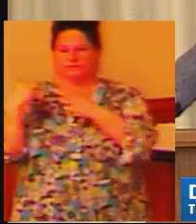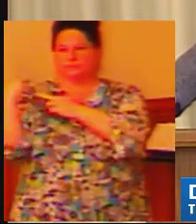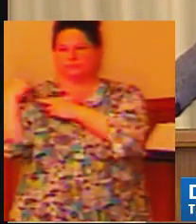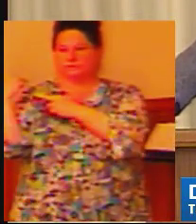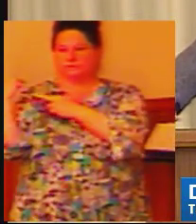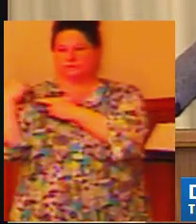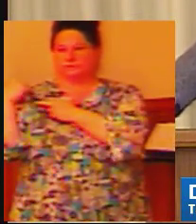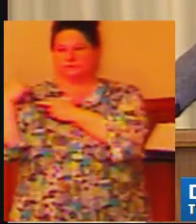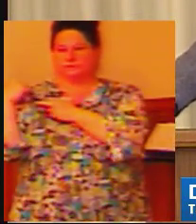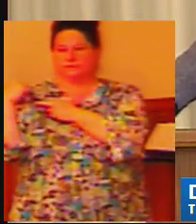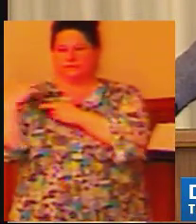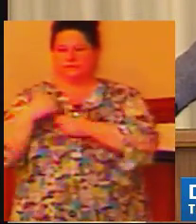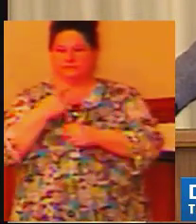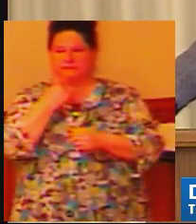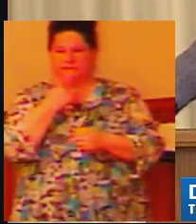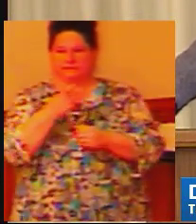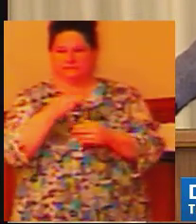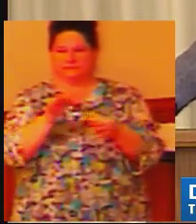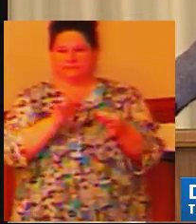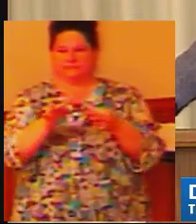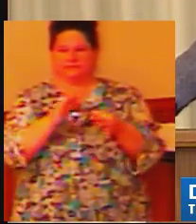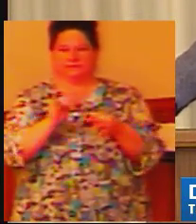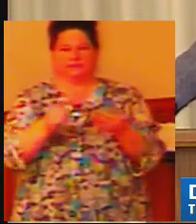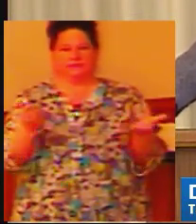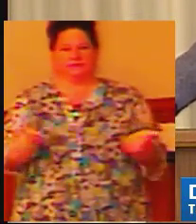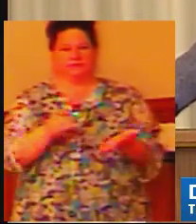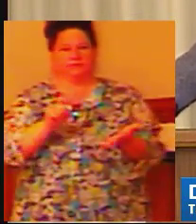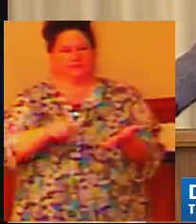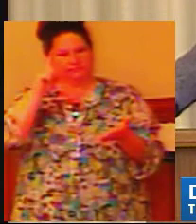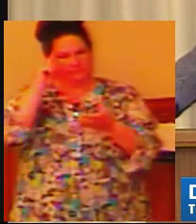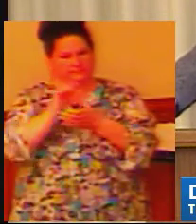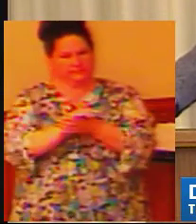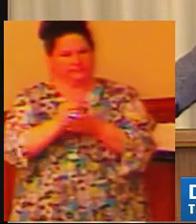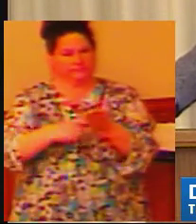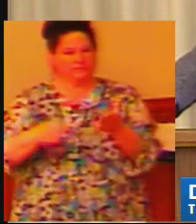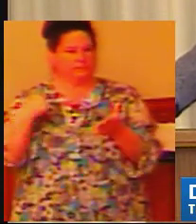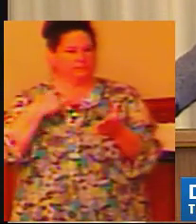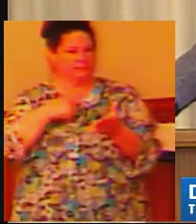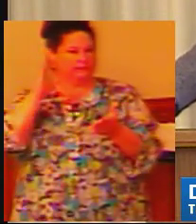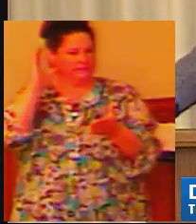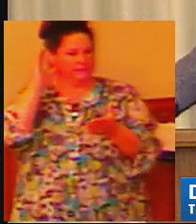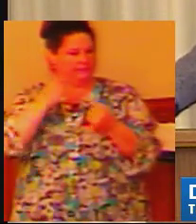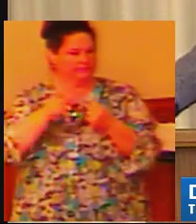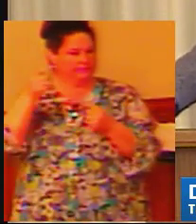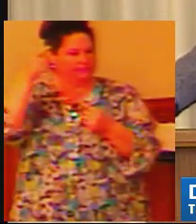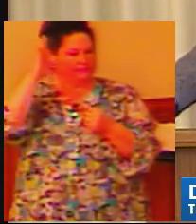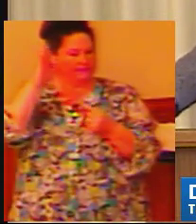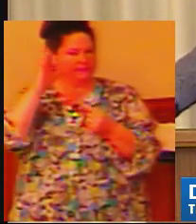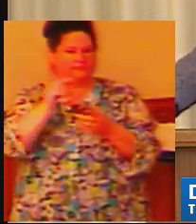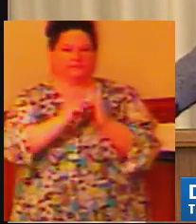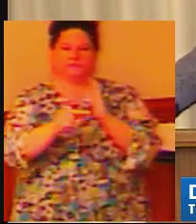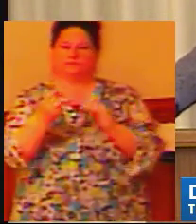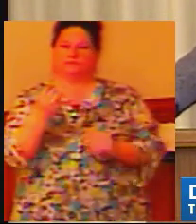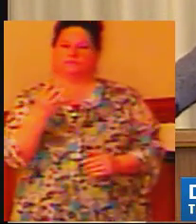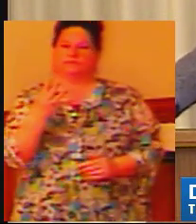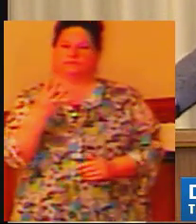responsibility. And it tells us that right here, that we have to believe the things that we're told by God. And it says in verse